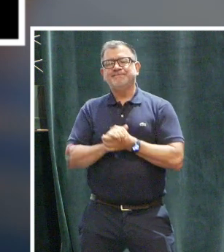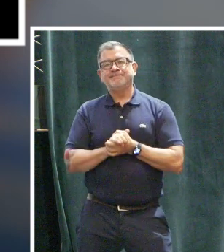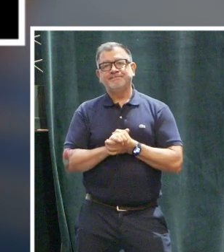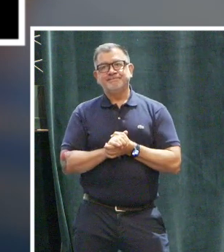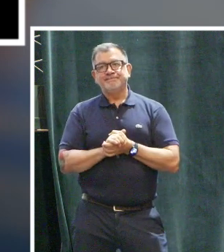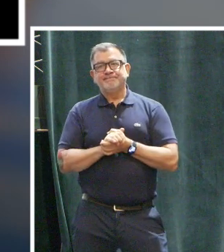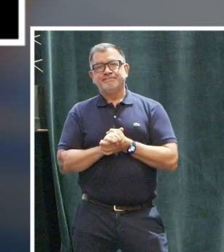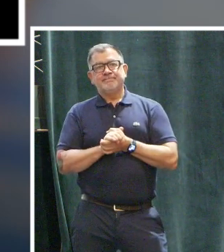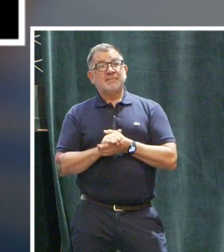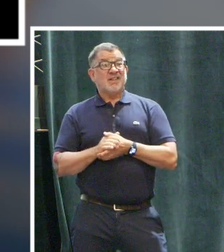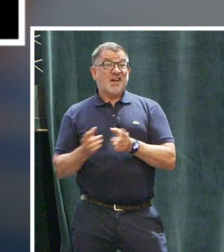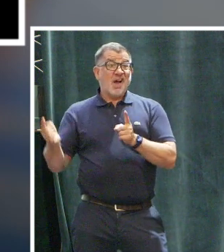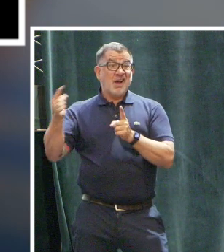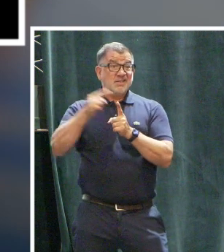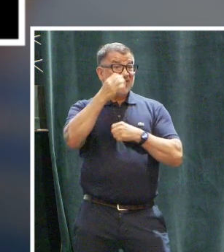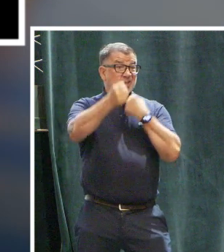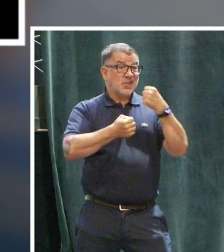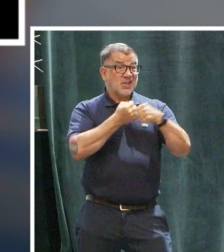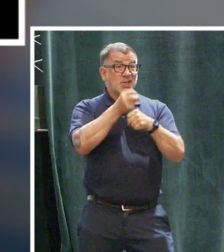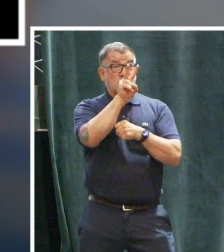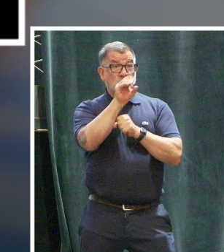into 25.